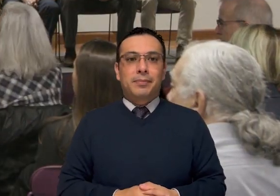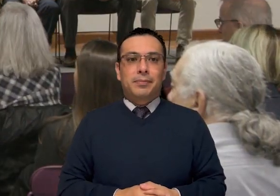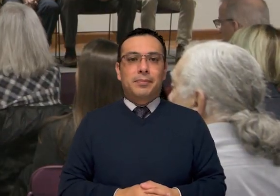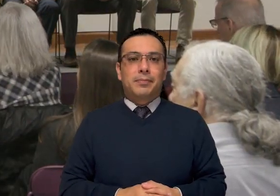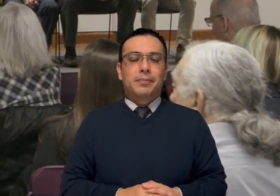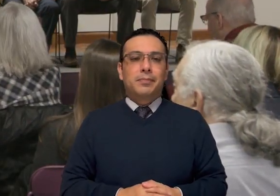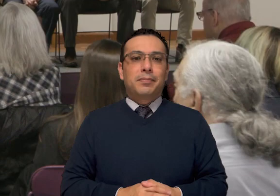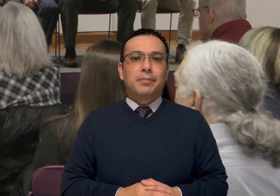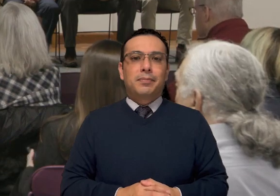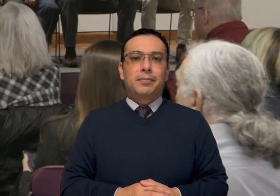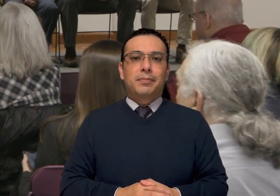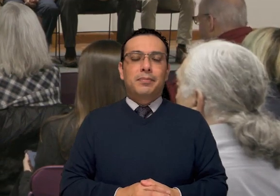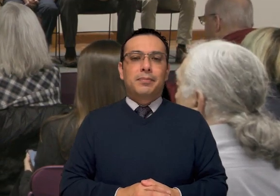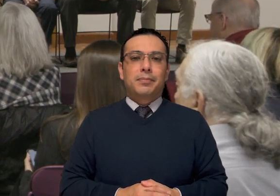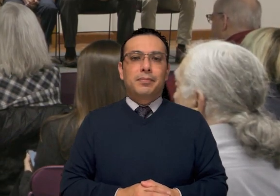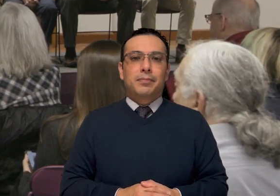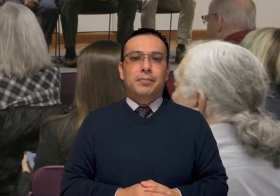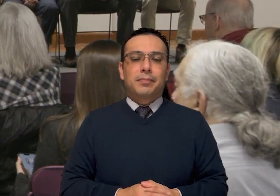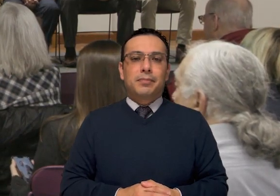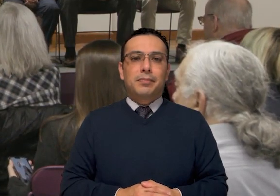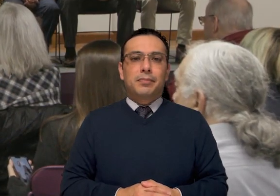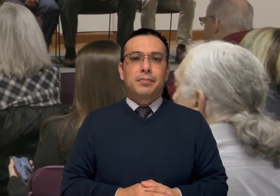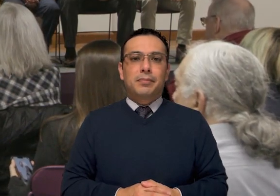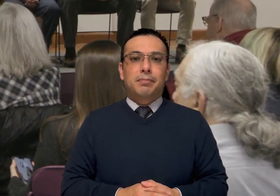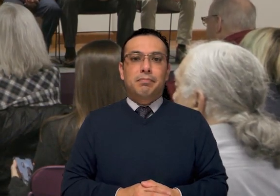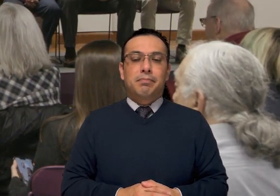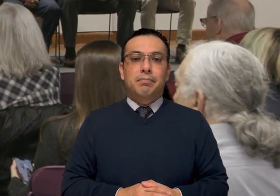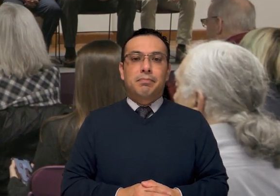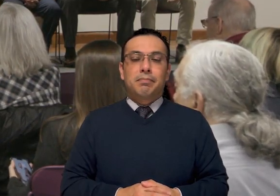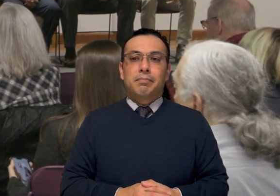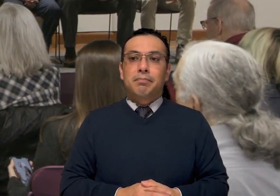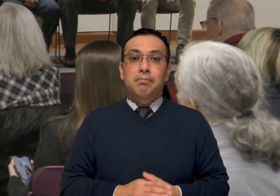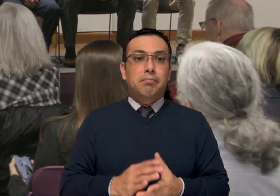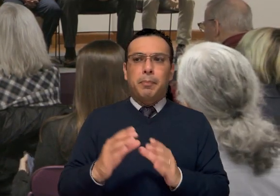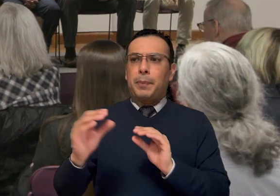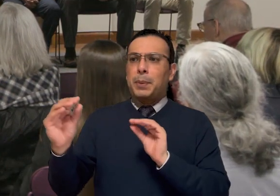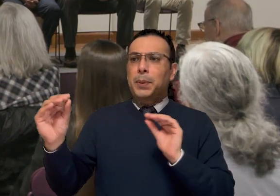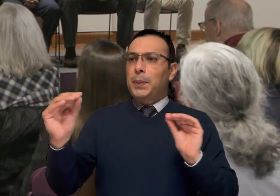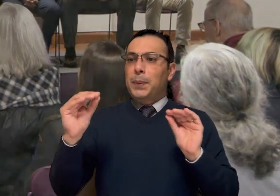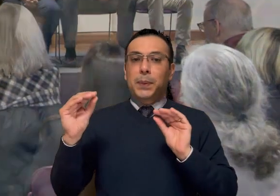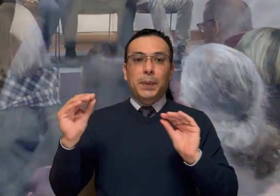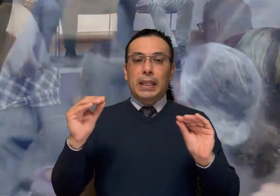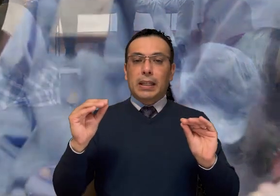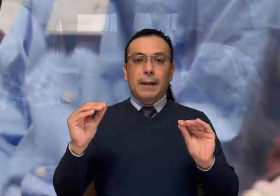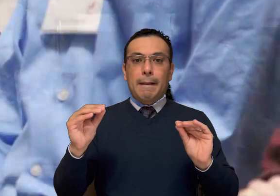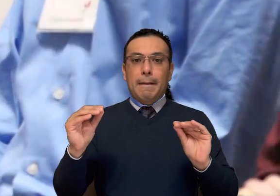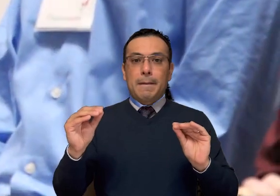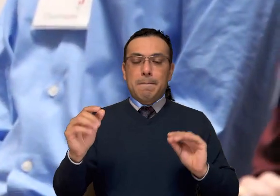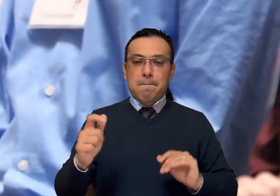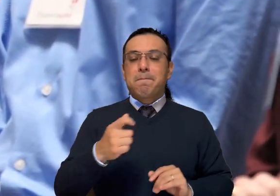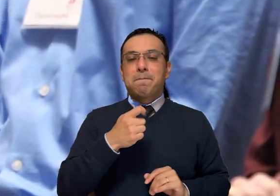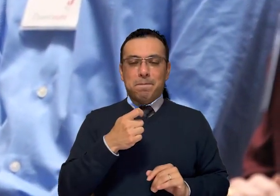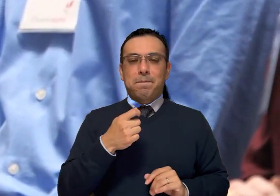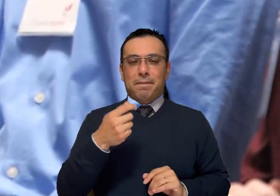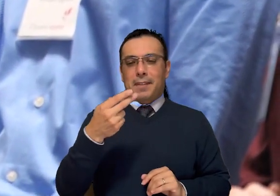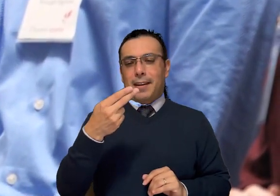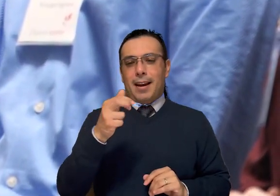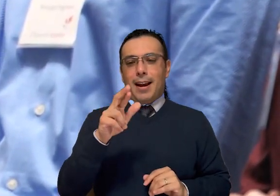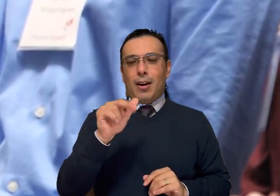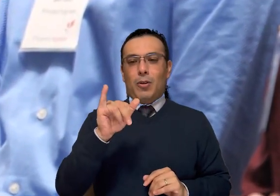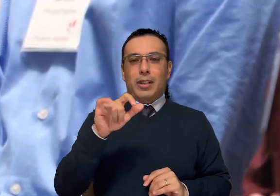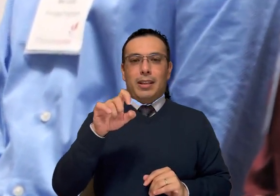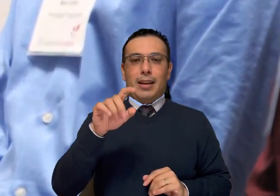Harrison? Oh, I'm sorry. Hi there. Yeah, so I don't know which project that's referring to, and I haven't